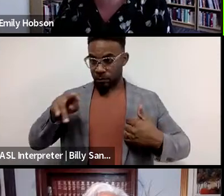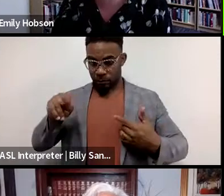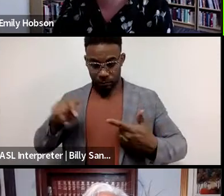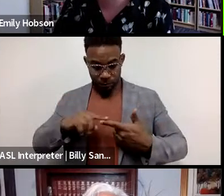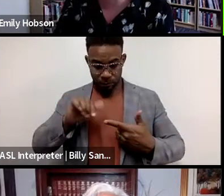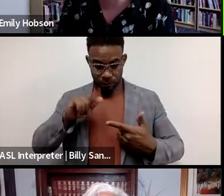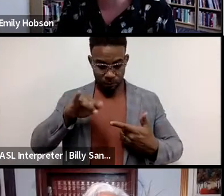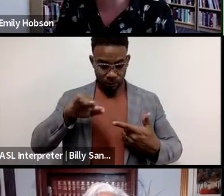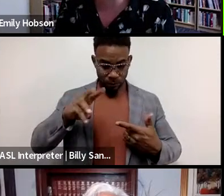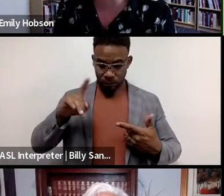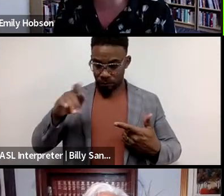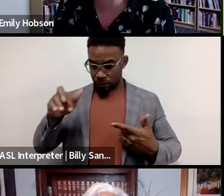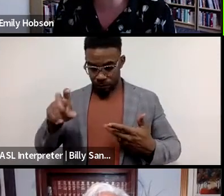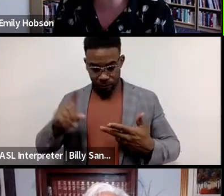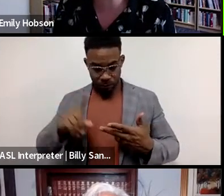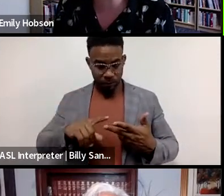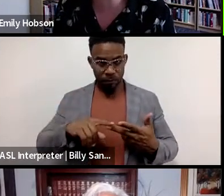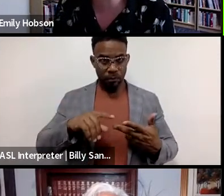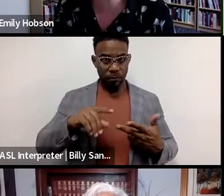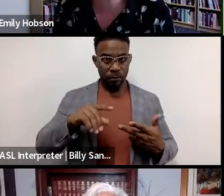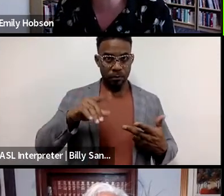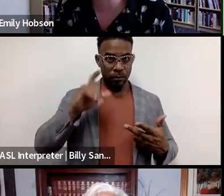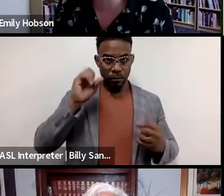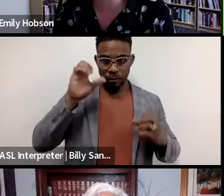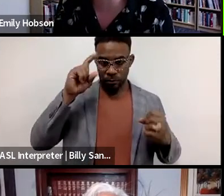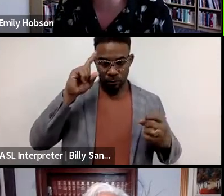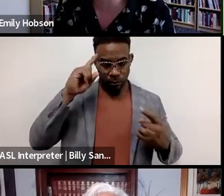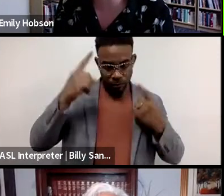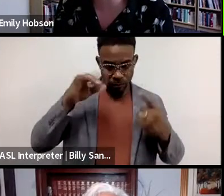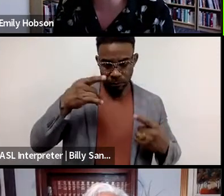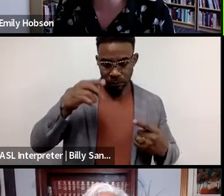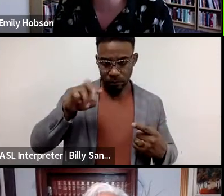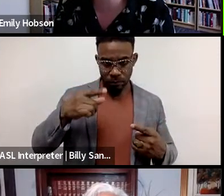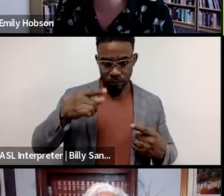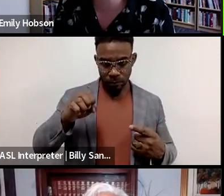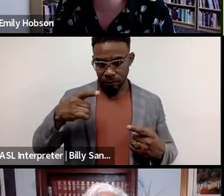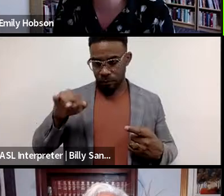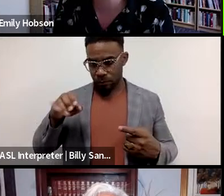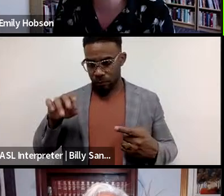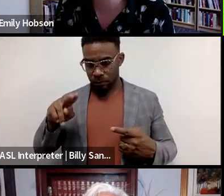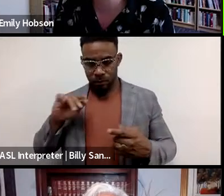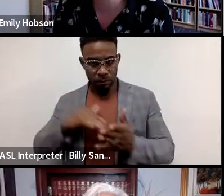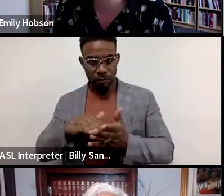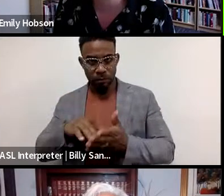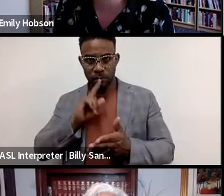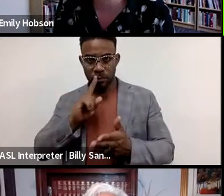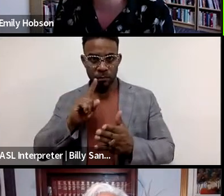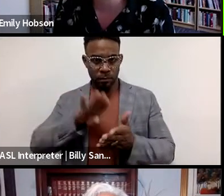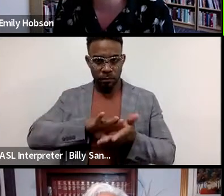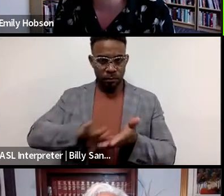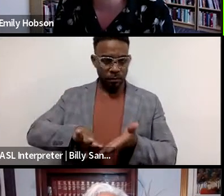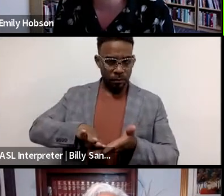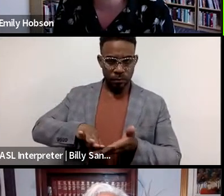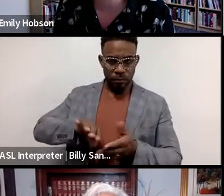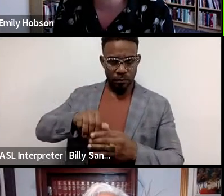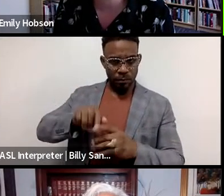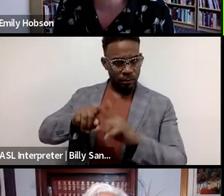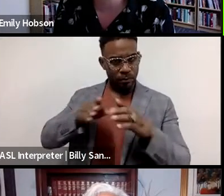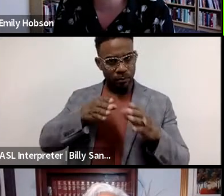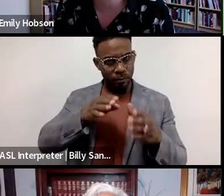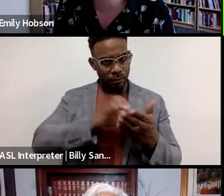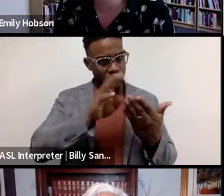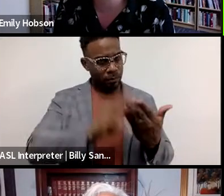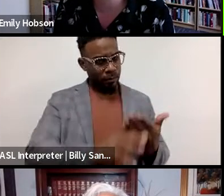Alice Walkers, the, you know, the radical thinkers, the George Jacksons, who oftentimes are marginalized in different